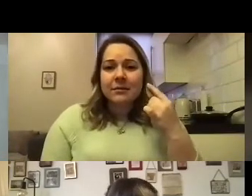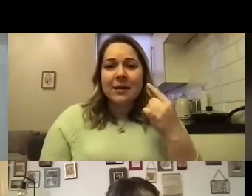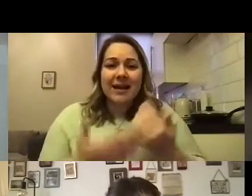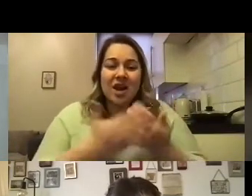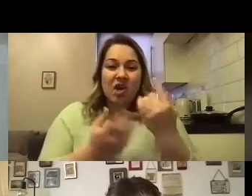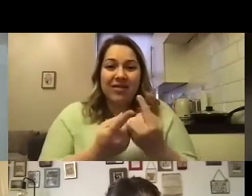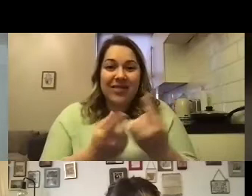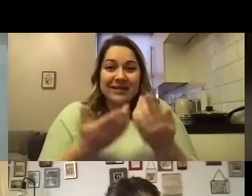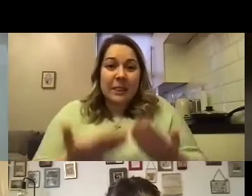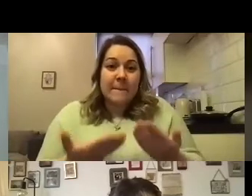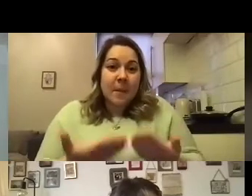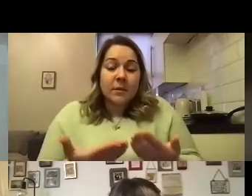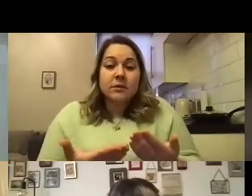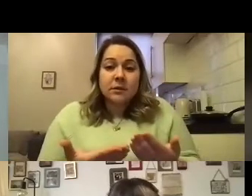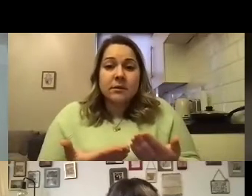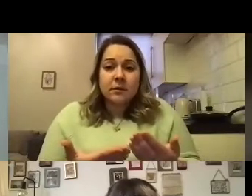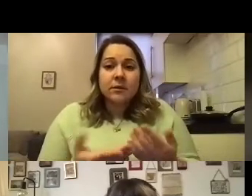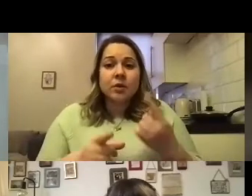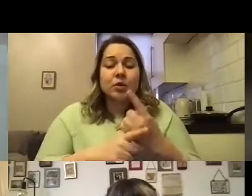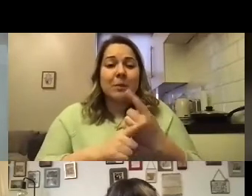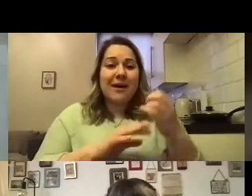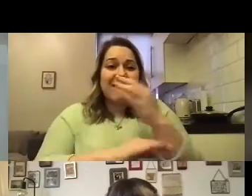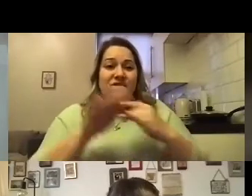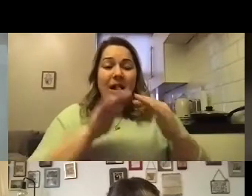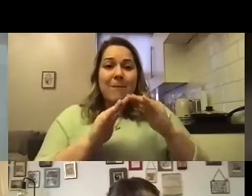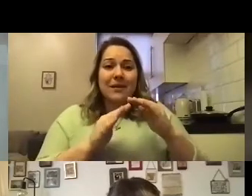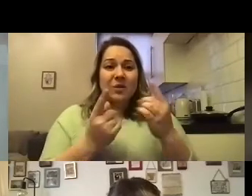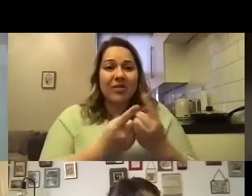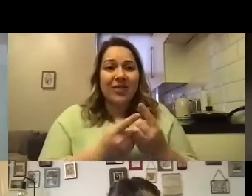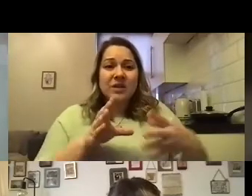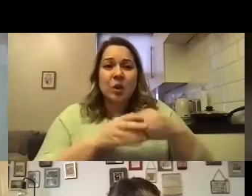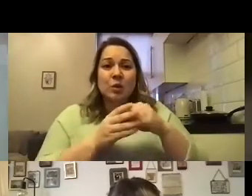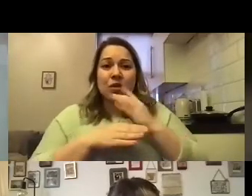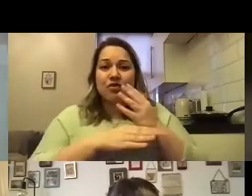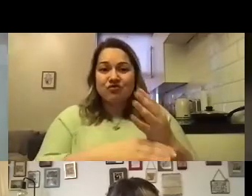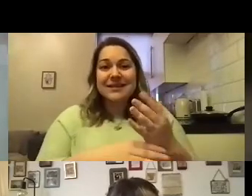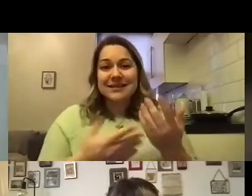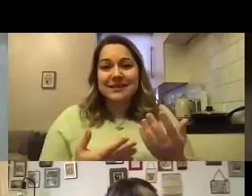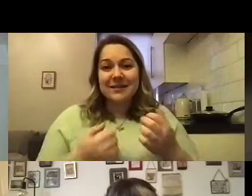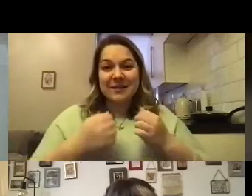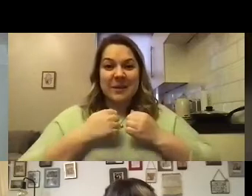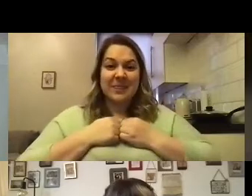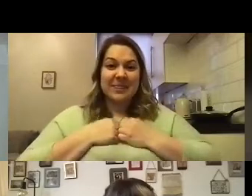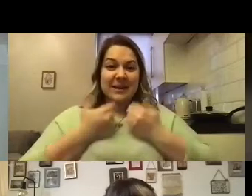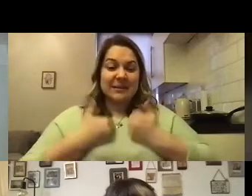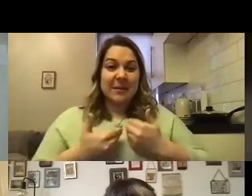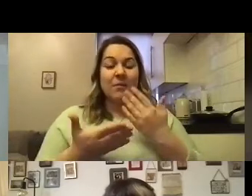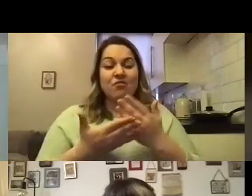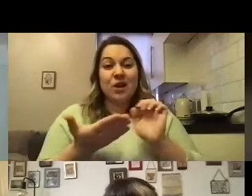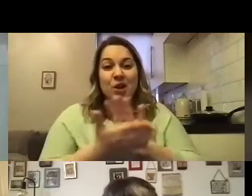like the just mentioning the environmental thing with the trees, etc. So that's me really. Thank you. I really enjoyed taking